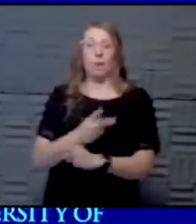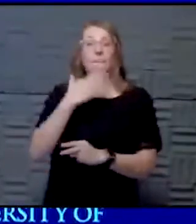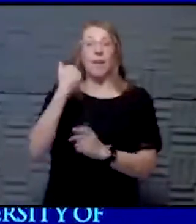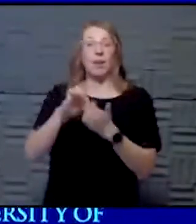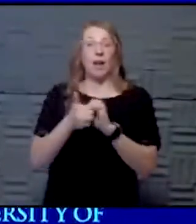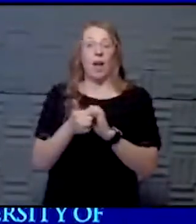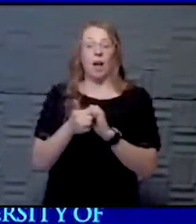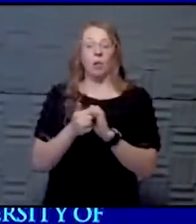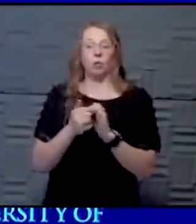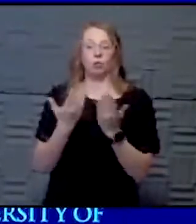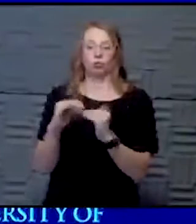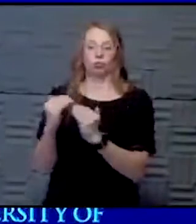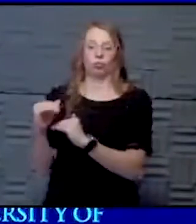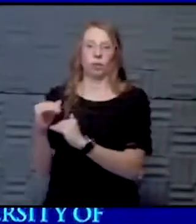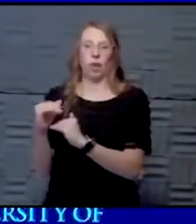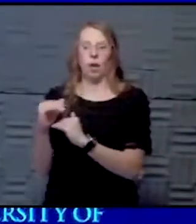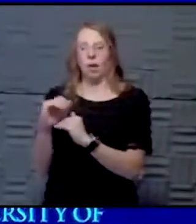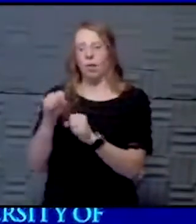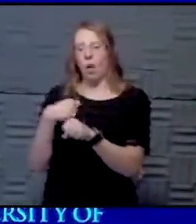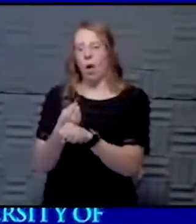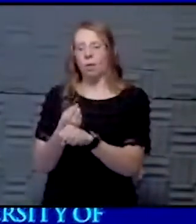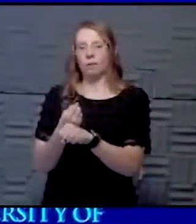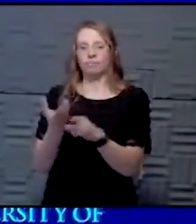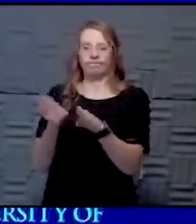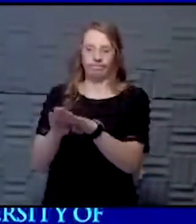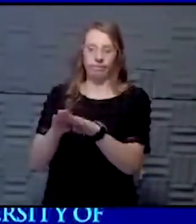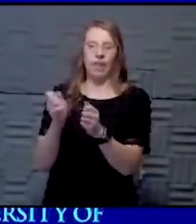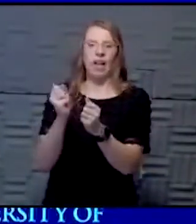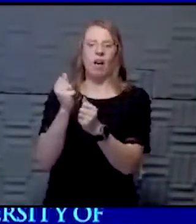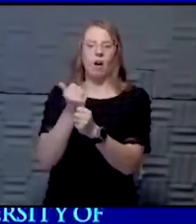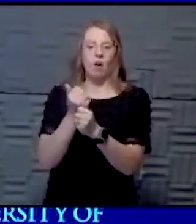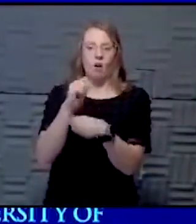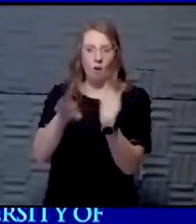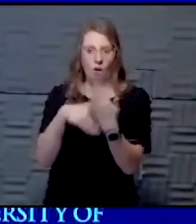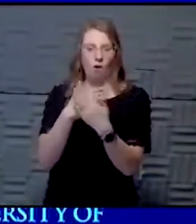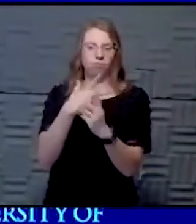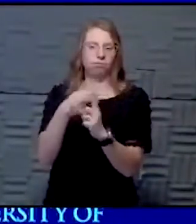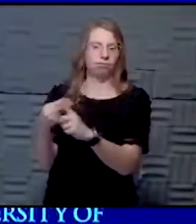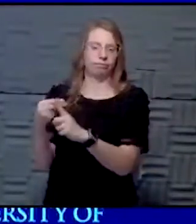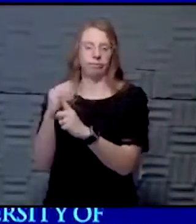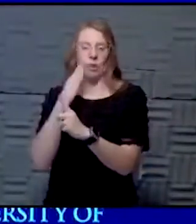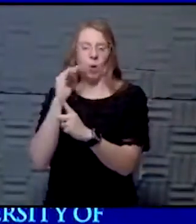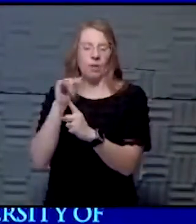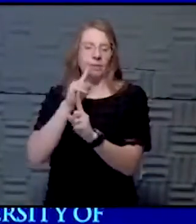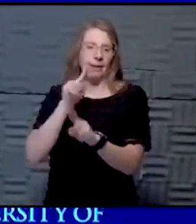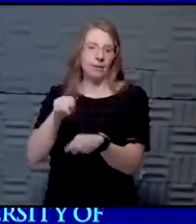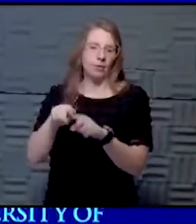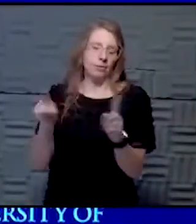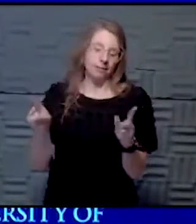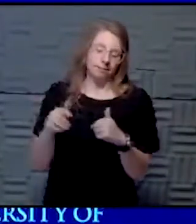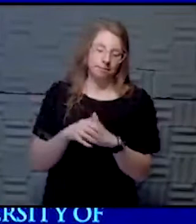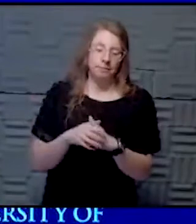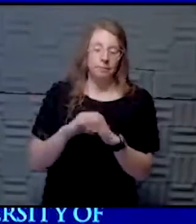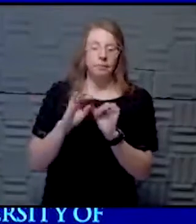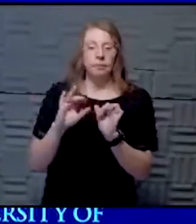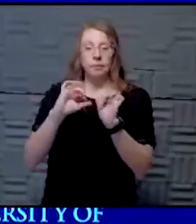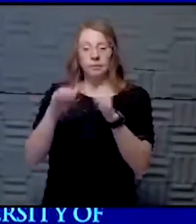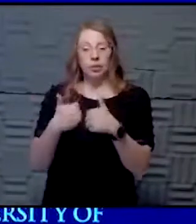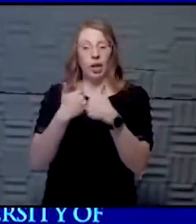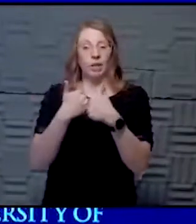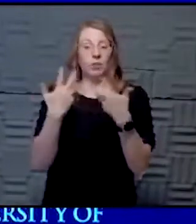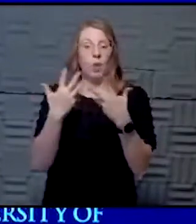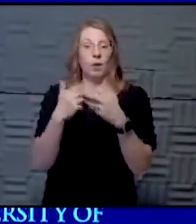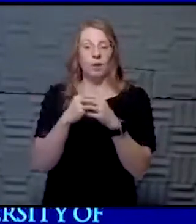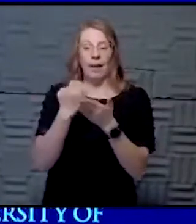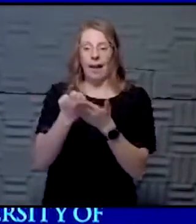going to be to restrict, lock down, and you're going to have to get everybody vaccinated. We know that that's the answer to the problem, and the challenge is that all